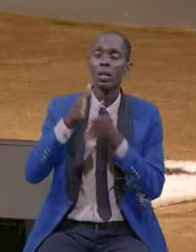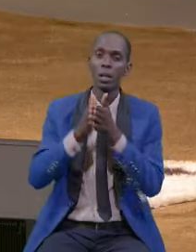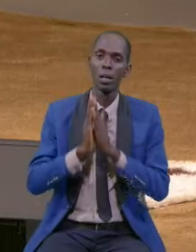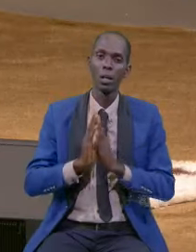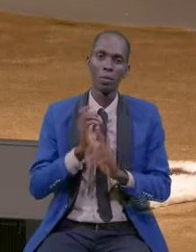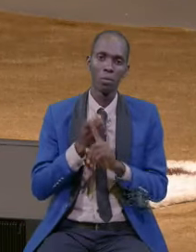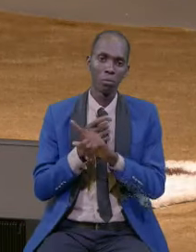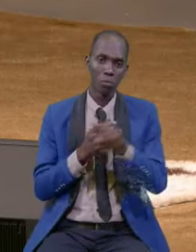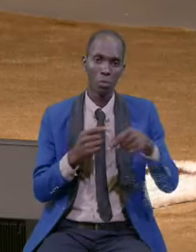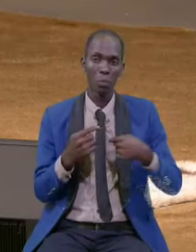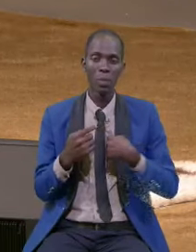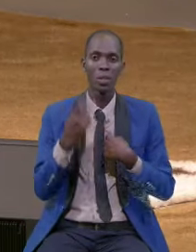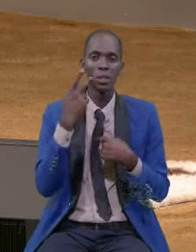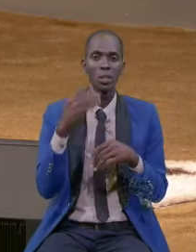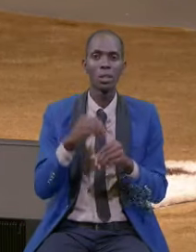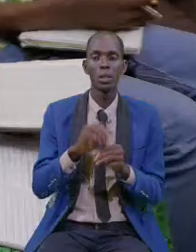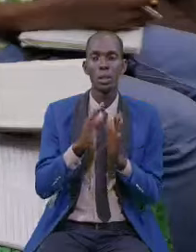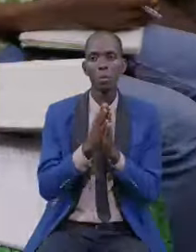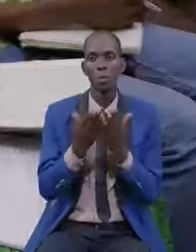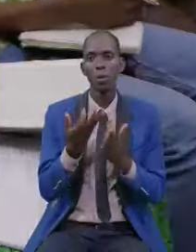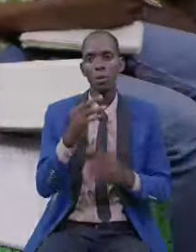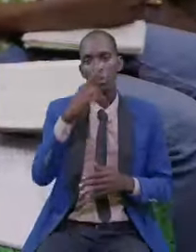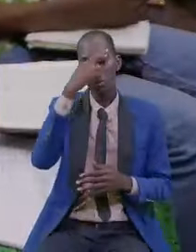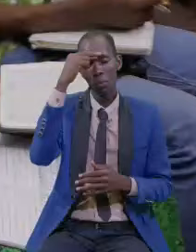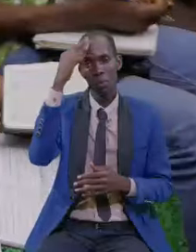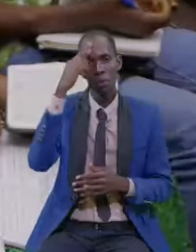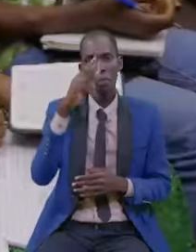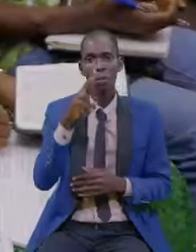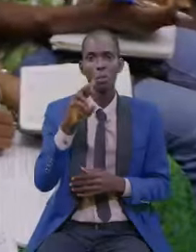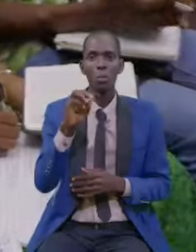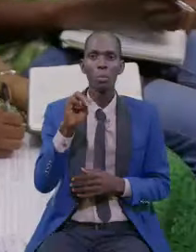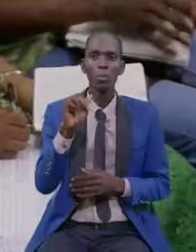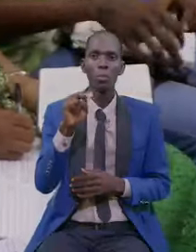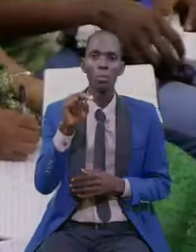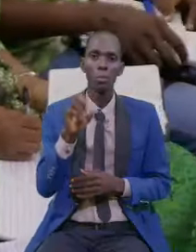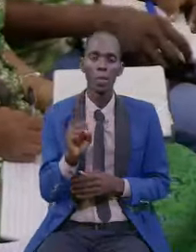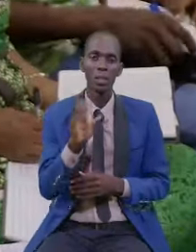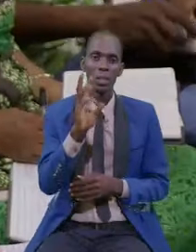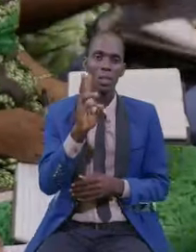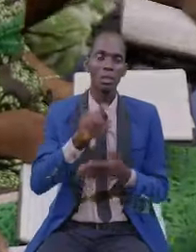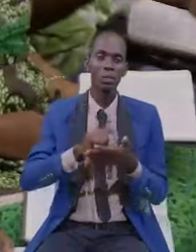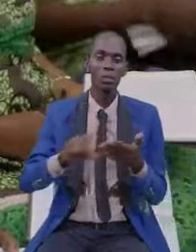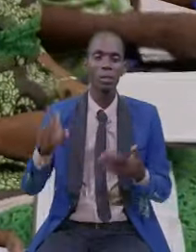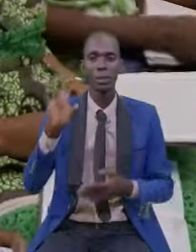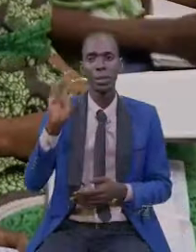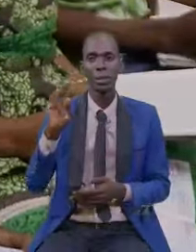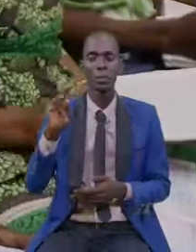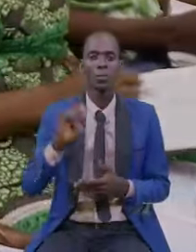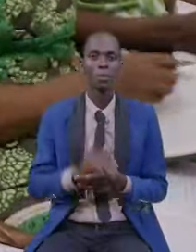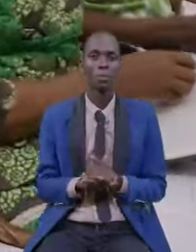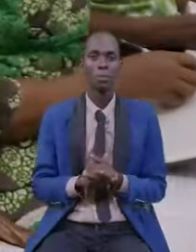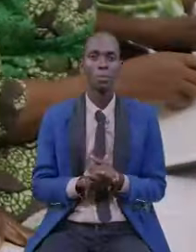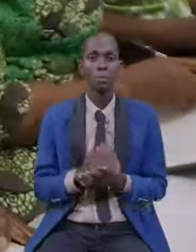Romans chapter 6, reading from verse 17. Romans chapter 6, verse 17.